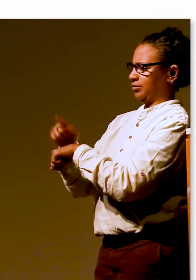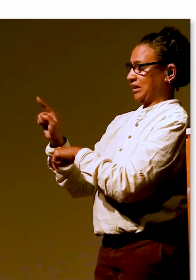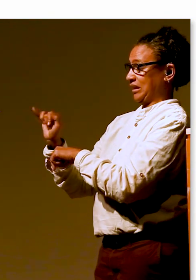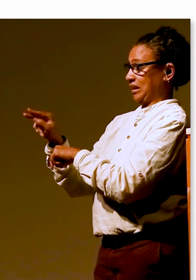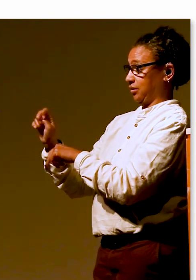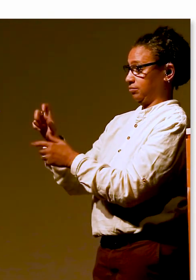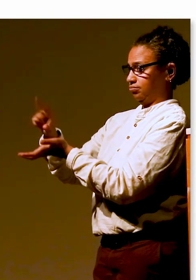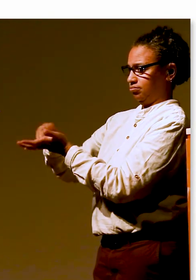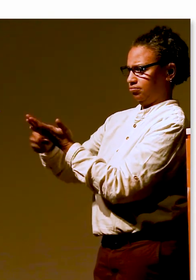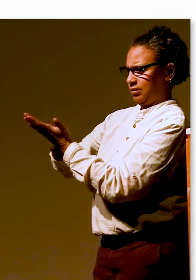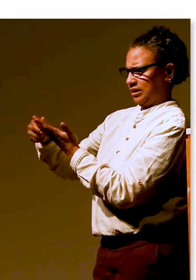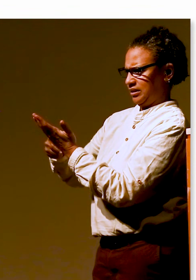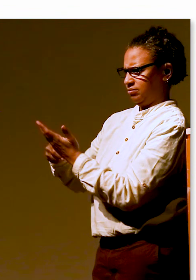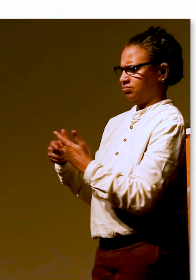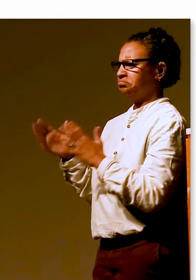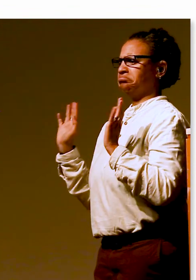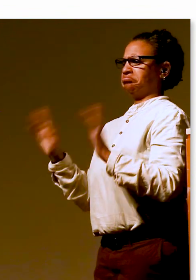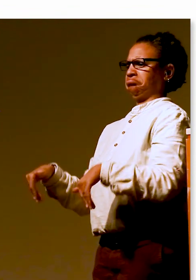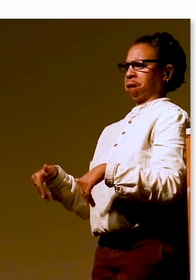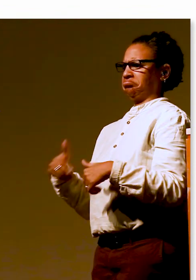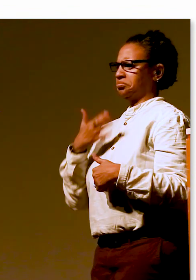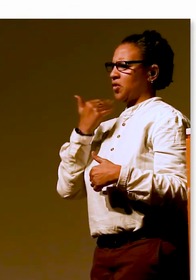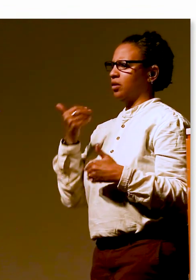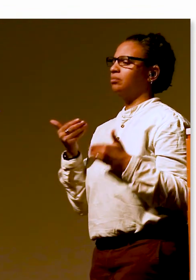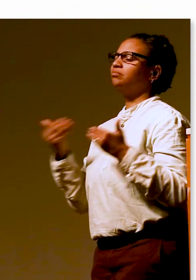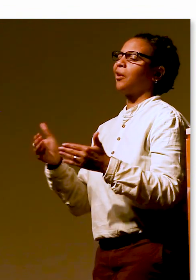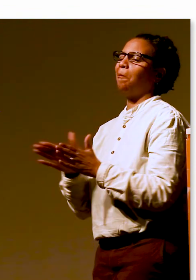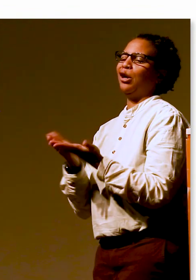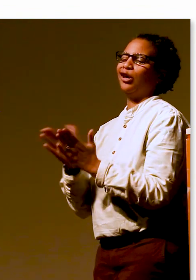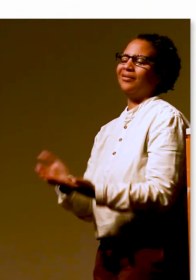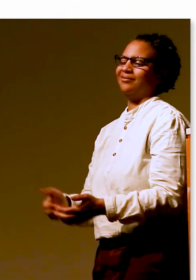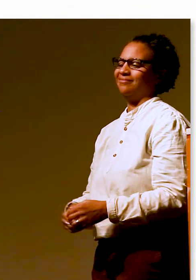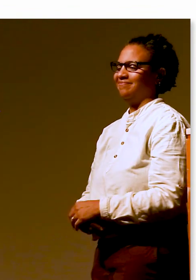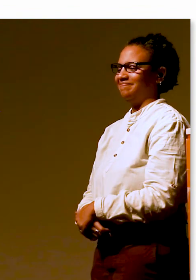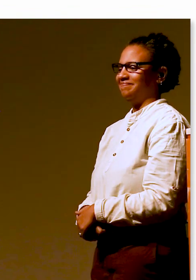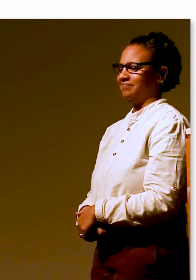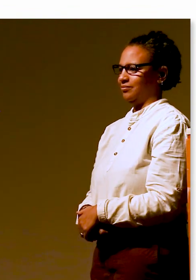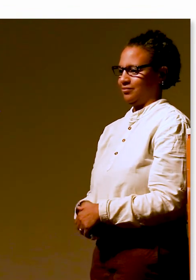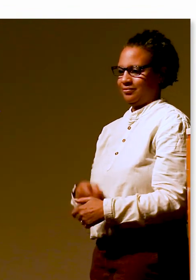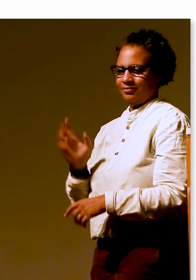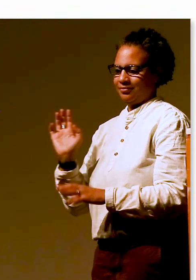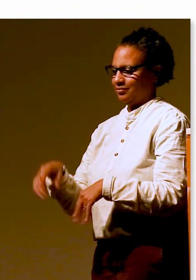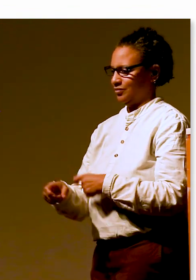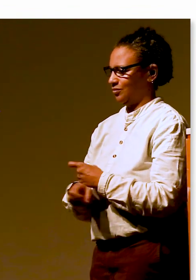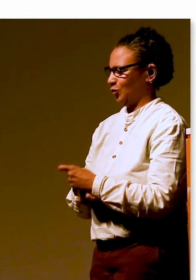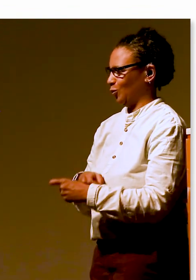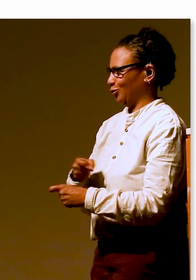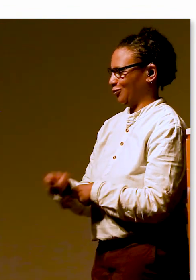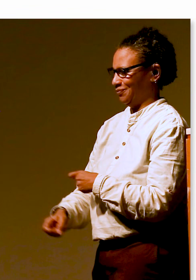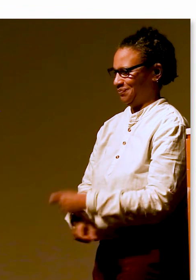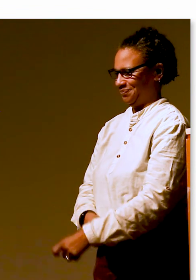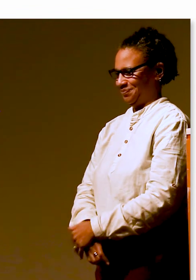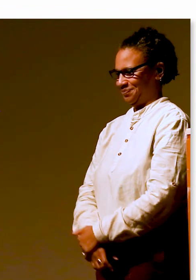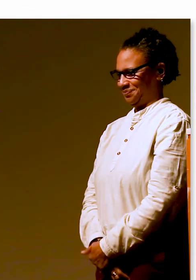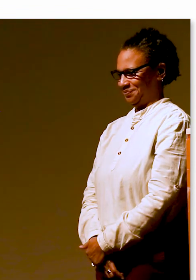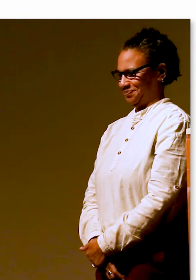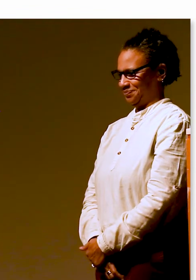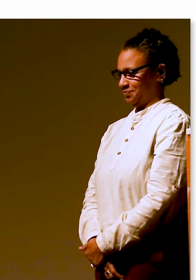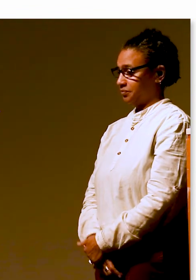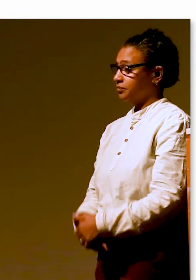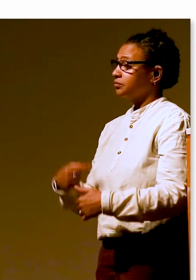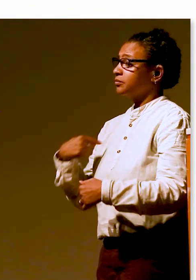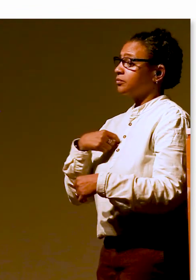that asks all nearly 300 of our contributors, what does it mean to be Black and alive right now? It's largely inspired by